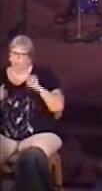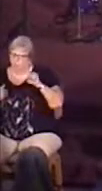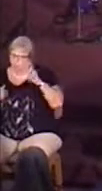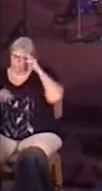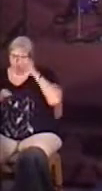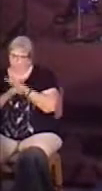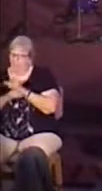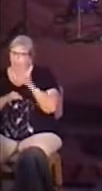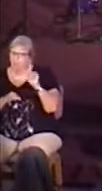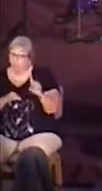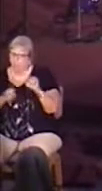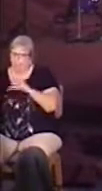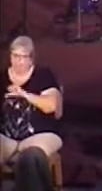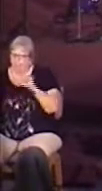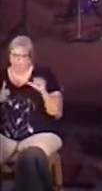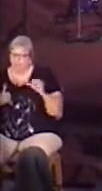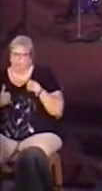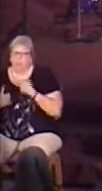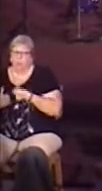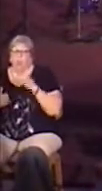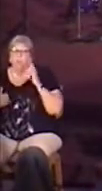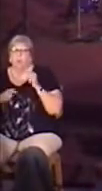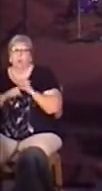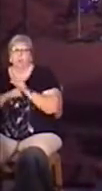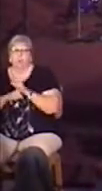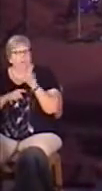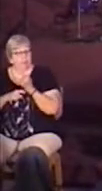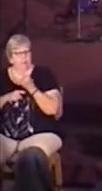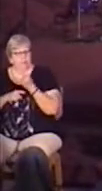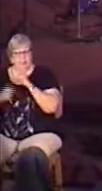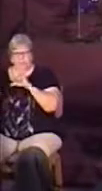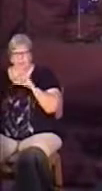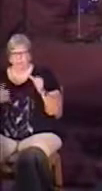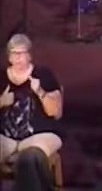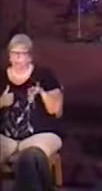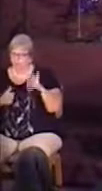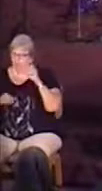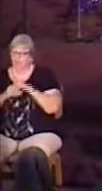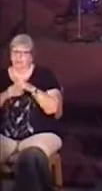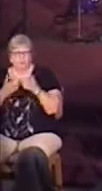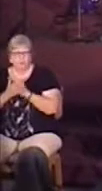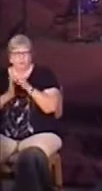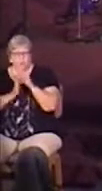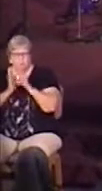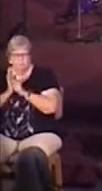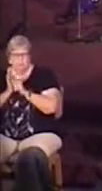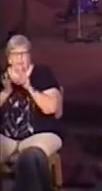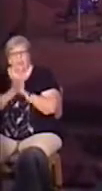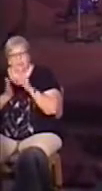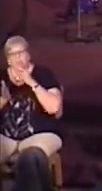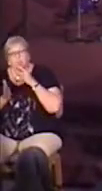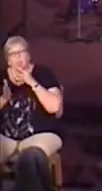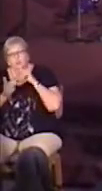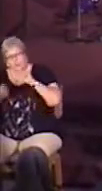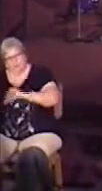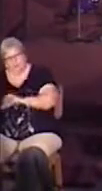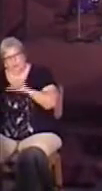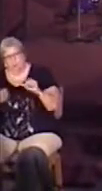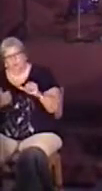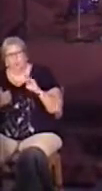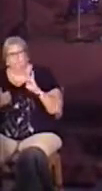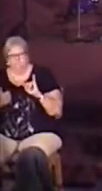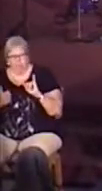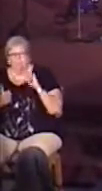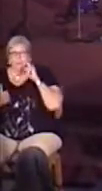faith, and one baptism, we are going to practice the only baptism that we find in the New Testament, and that is water immersion by a